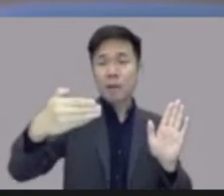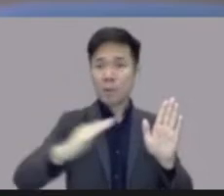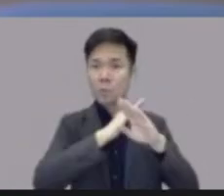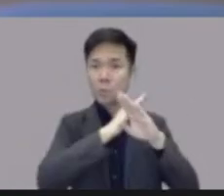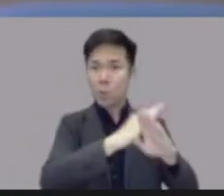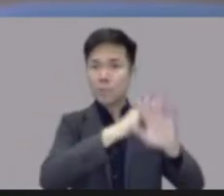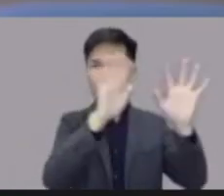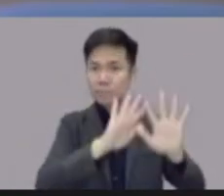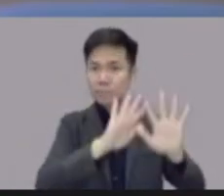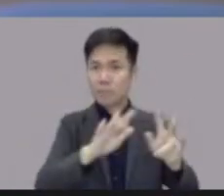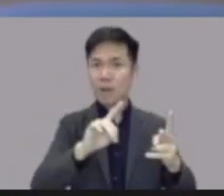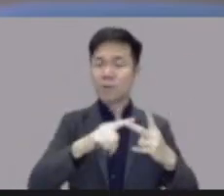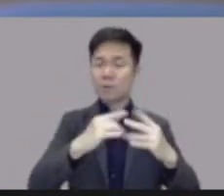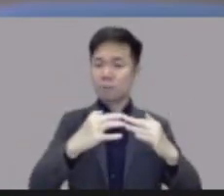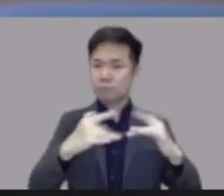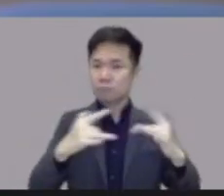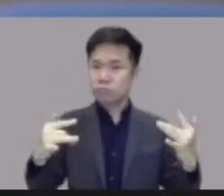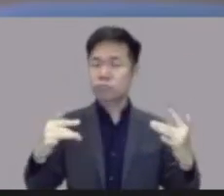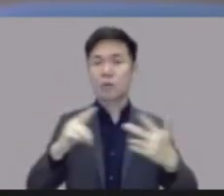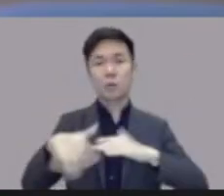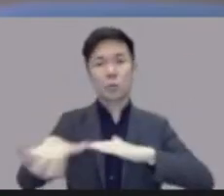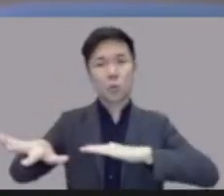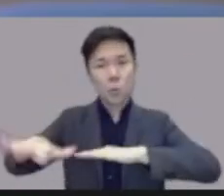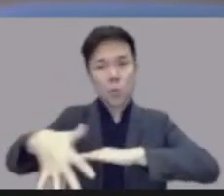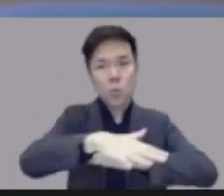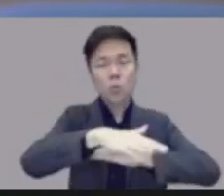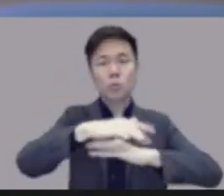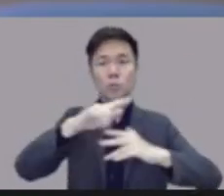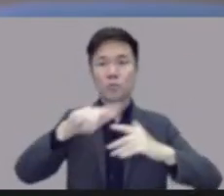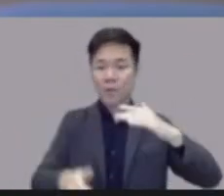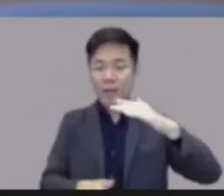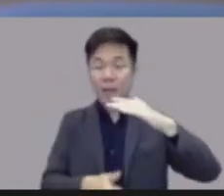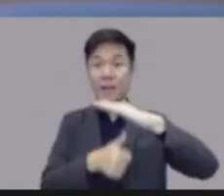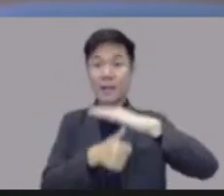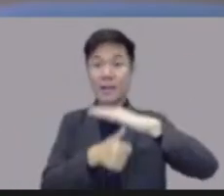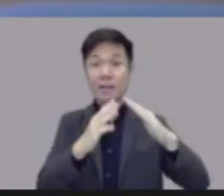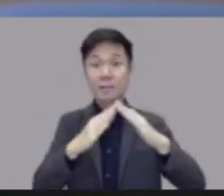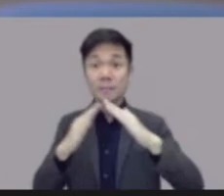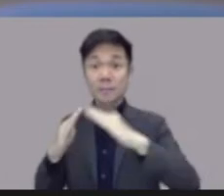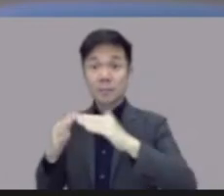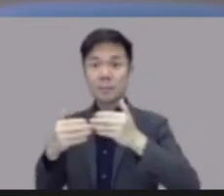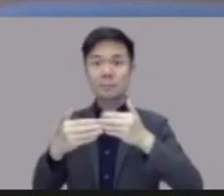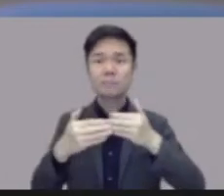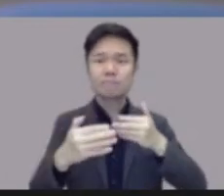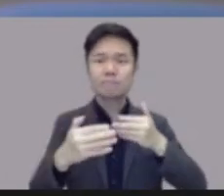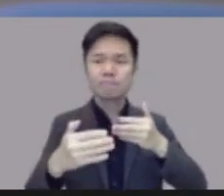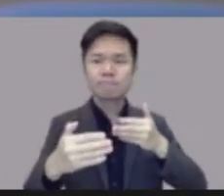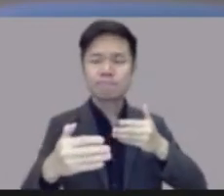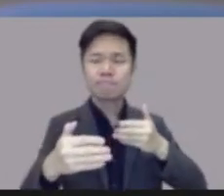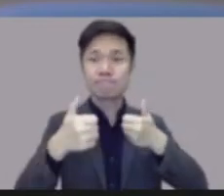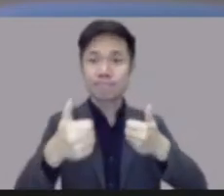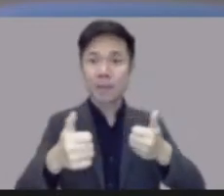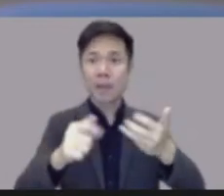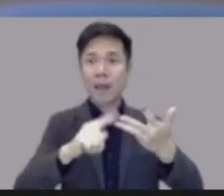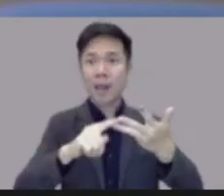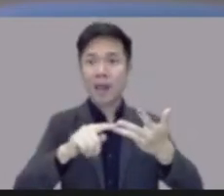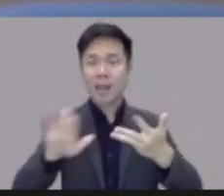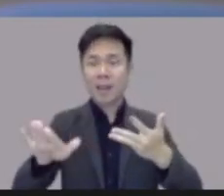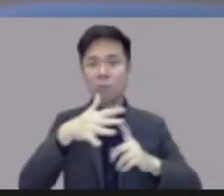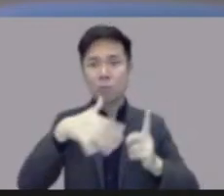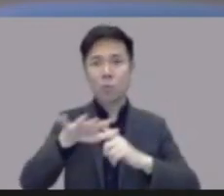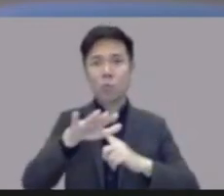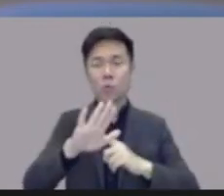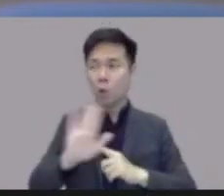ecosystems on oceans sustainable Urban Development and environmental rights and the regional Action Program on air pollution